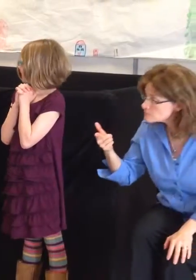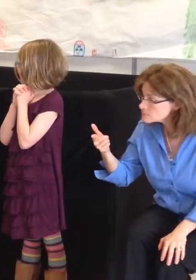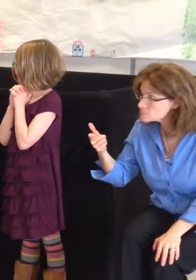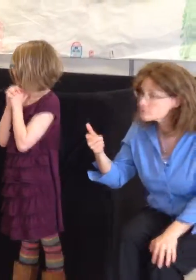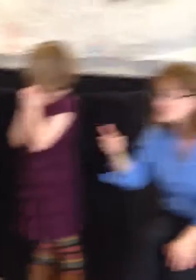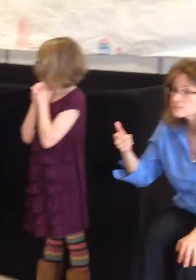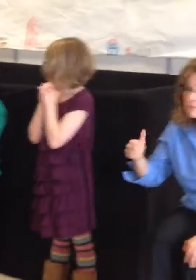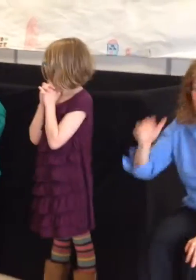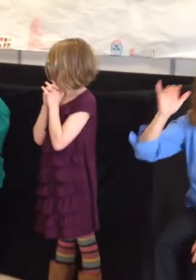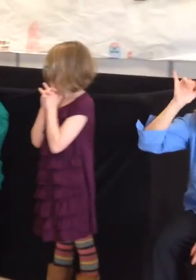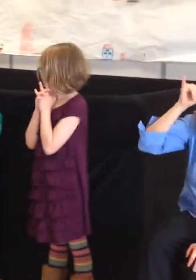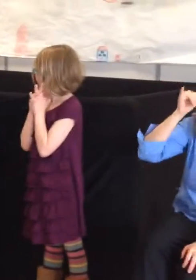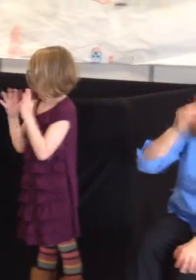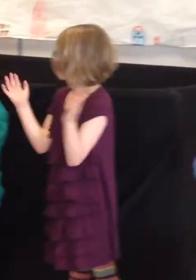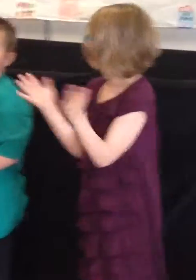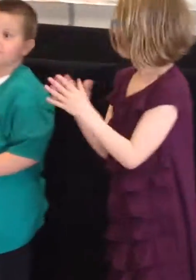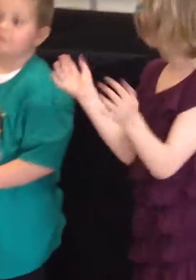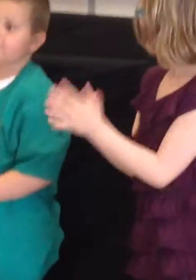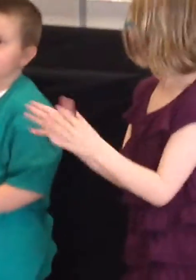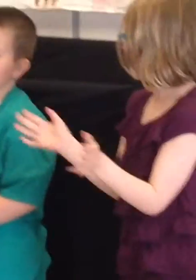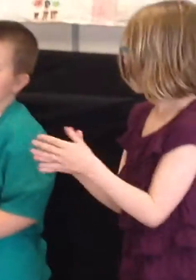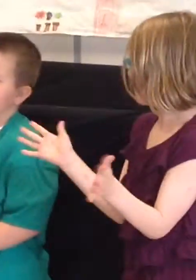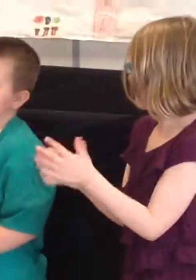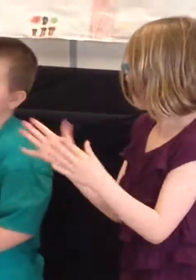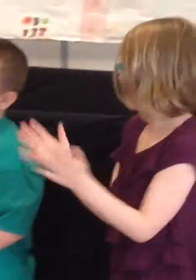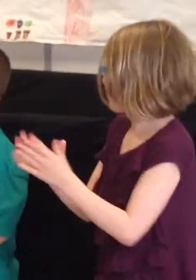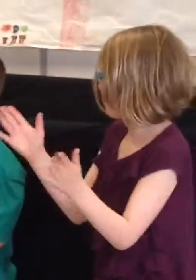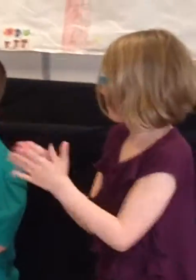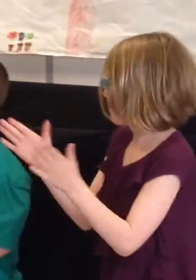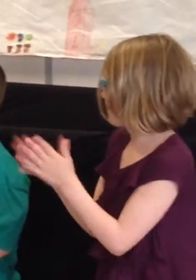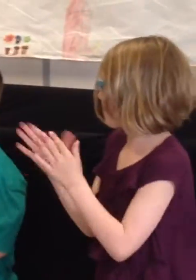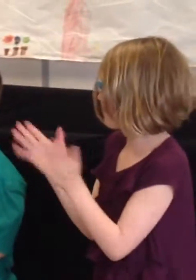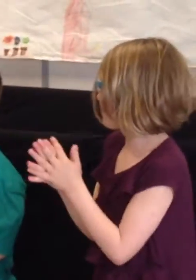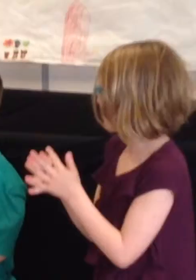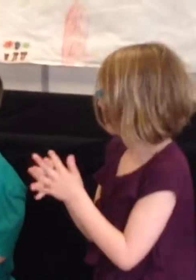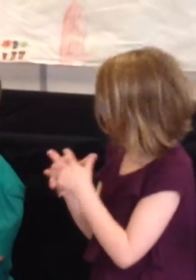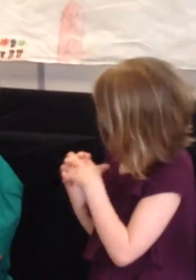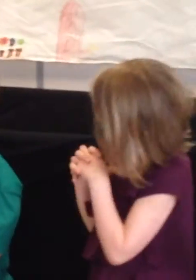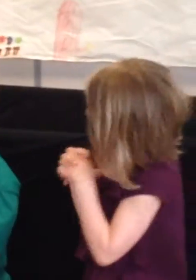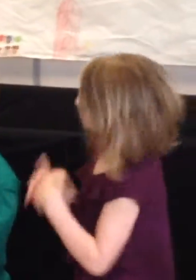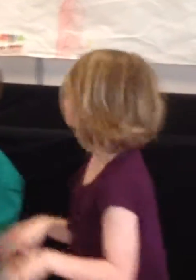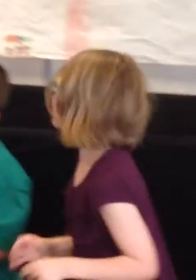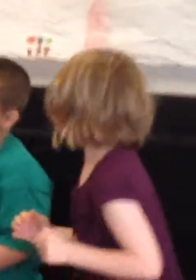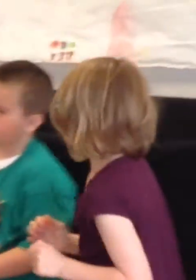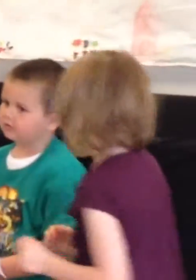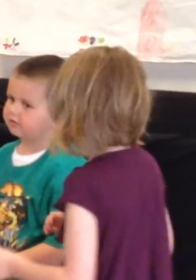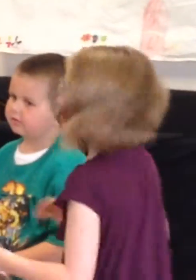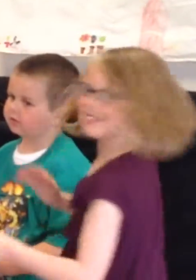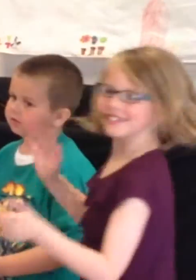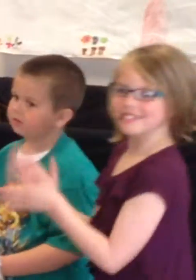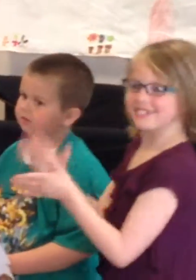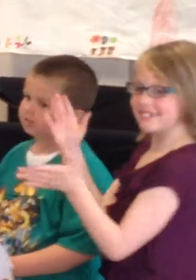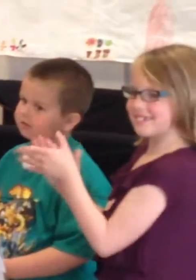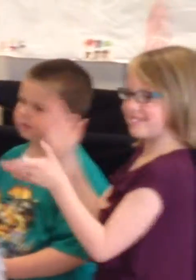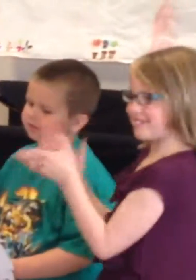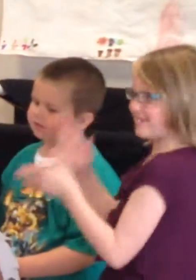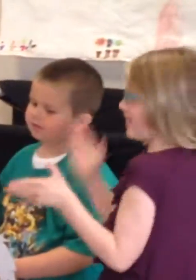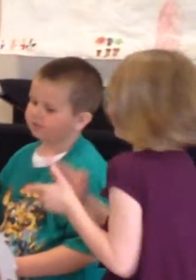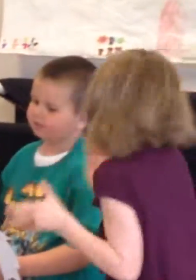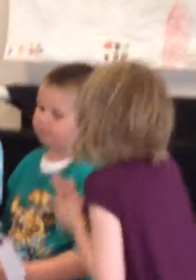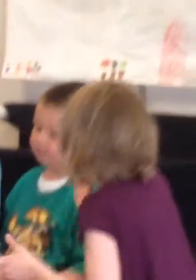Playing the cow and the father was Riley. Playing Jack is back.